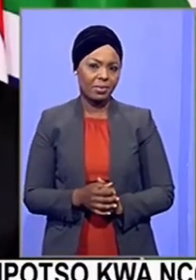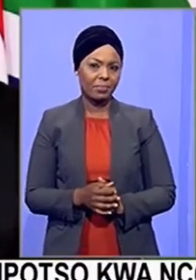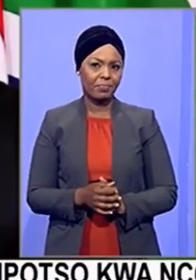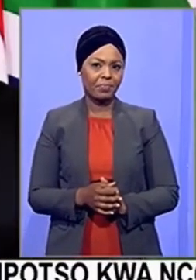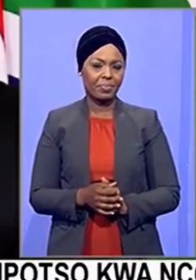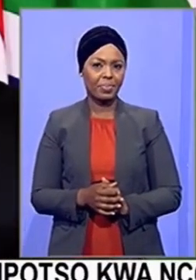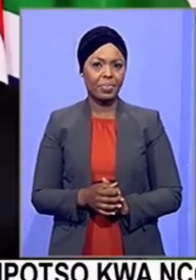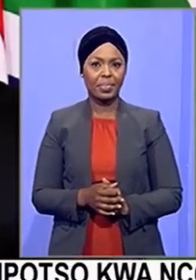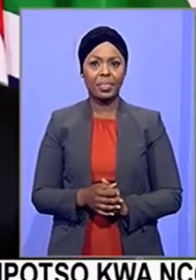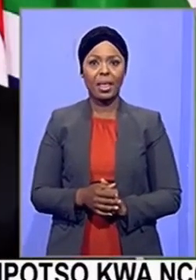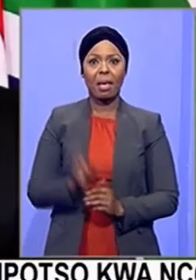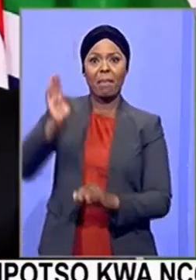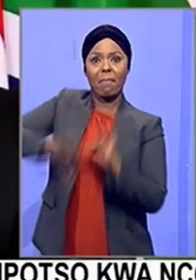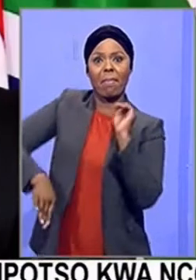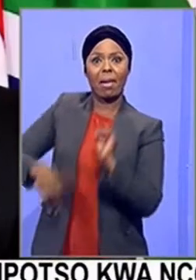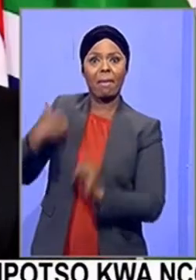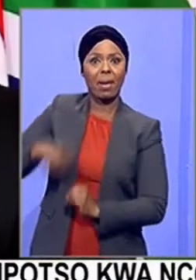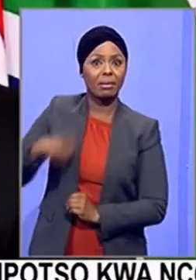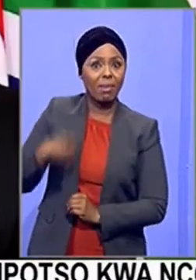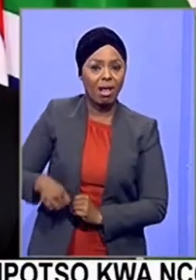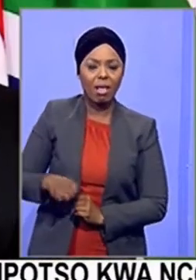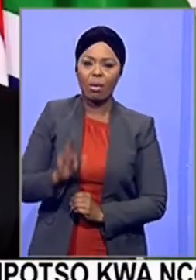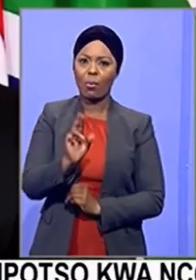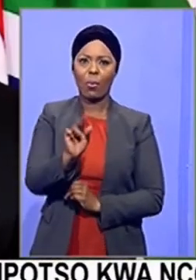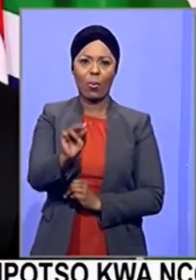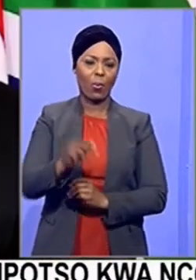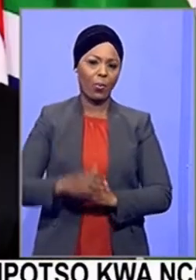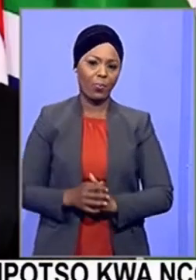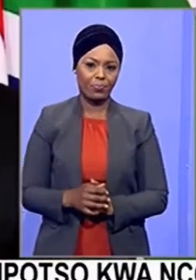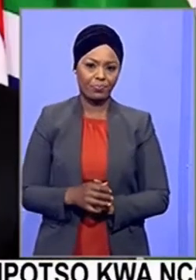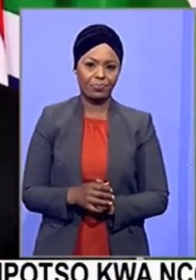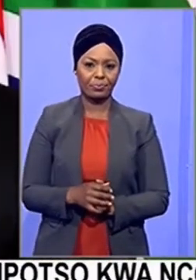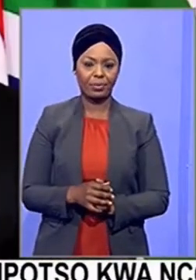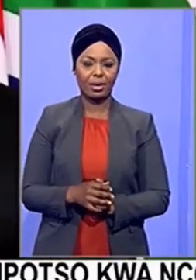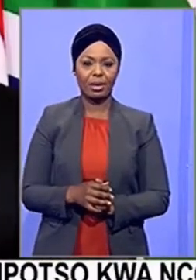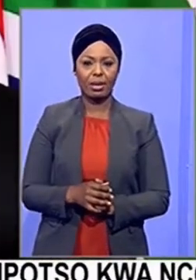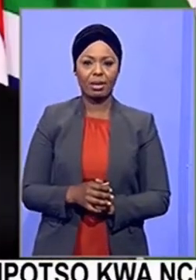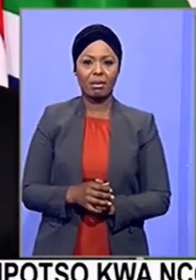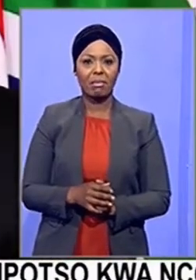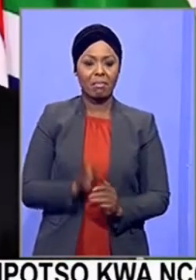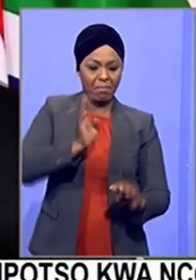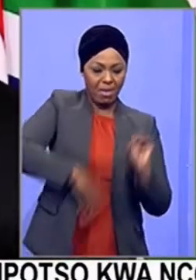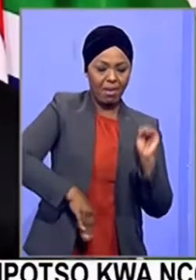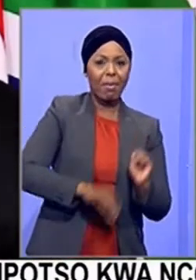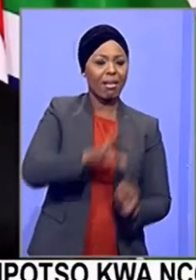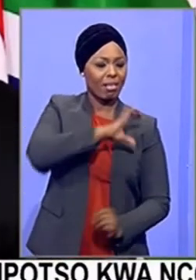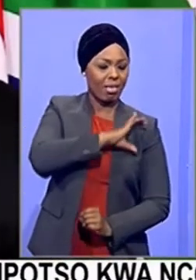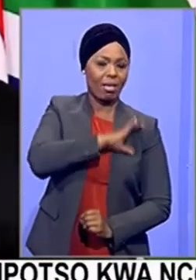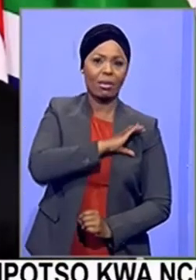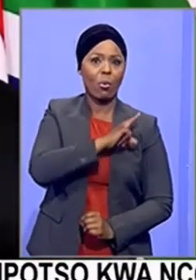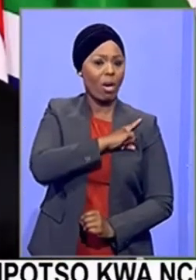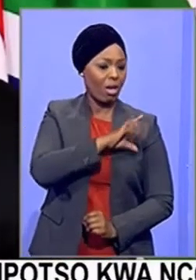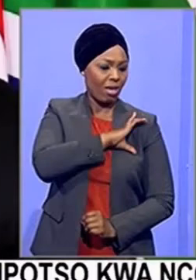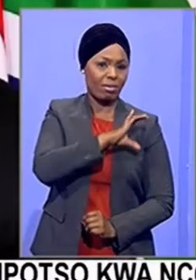the fault of municipalities, but it's the fault of the consumers that are not paying.